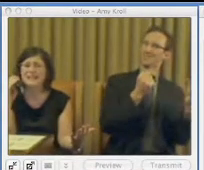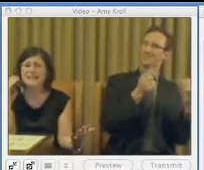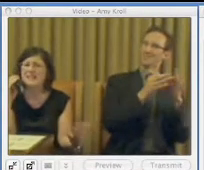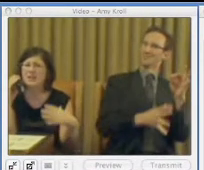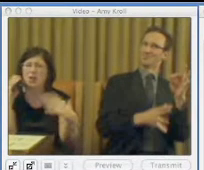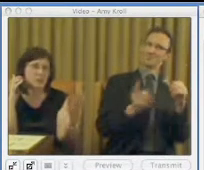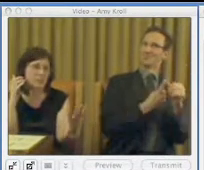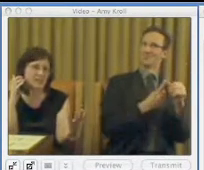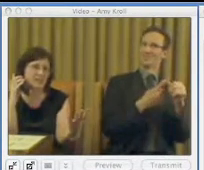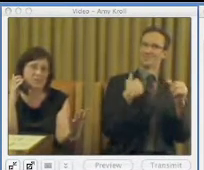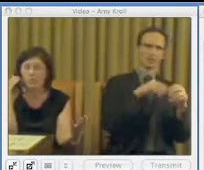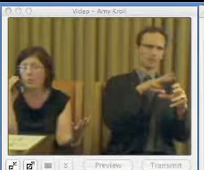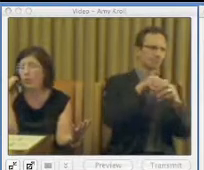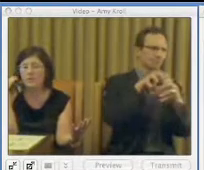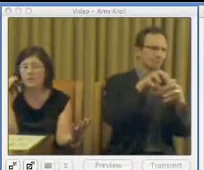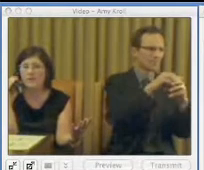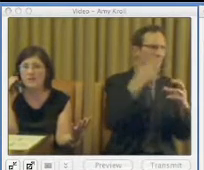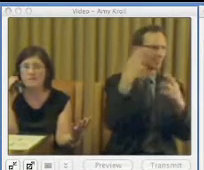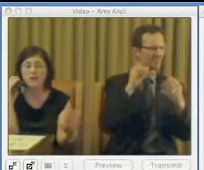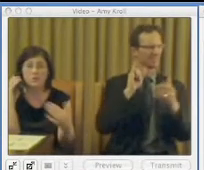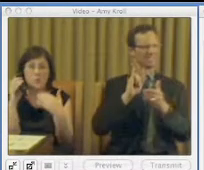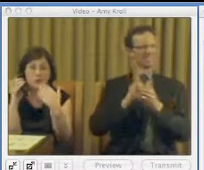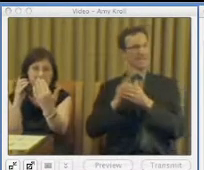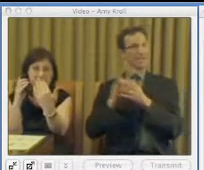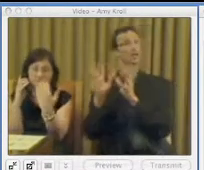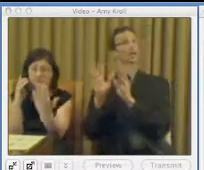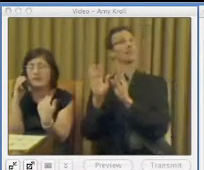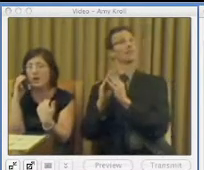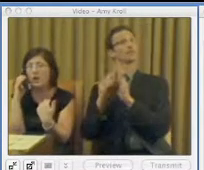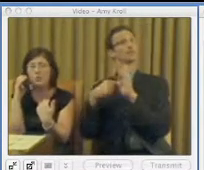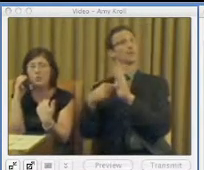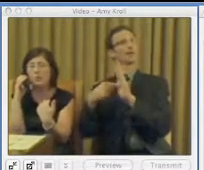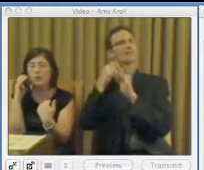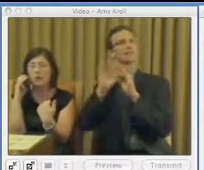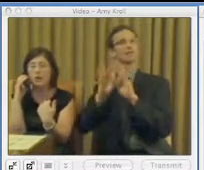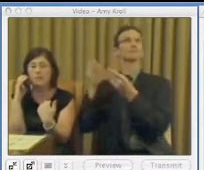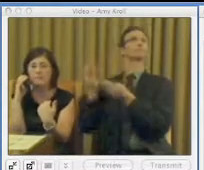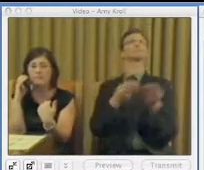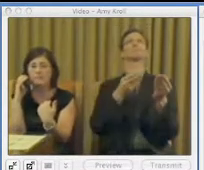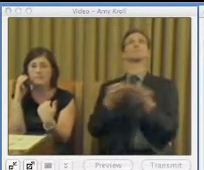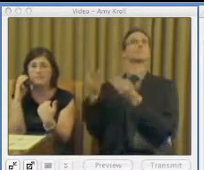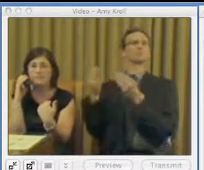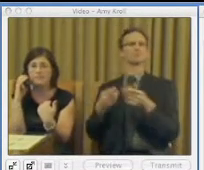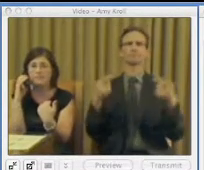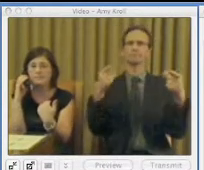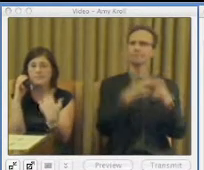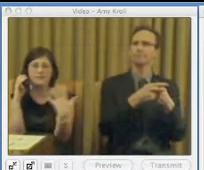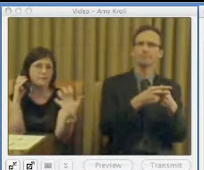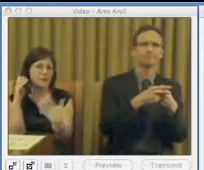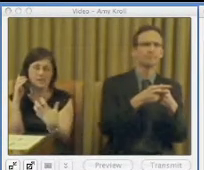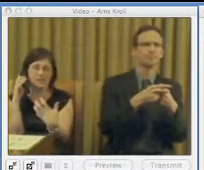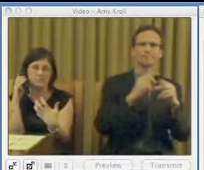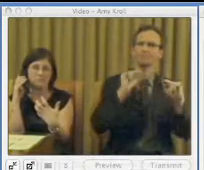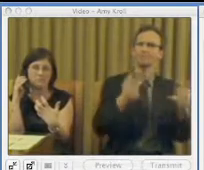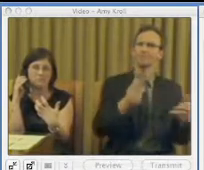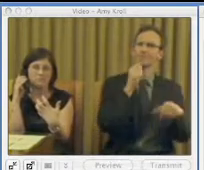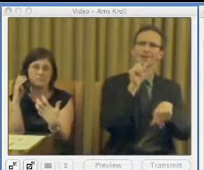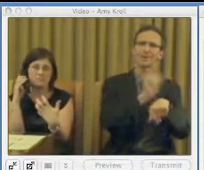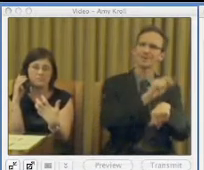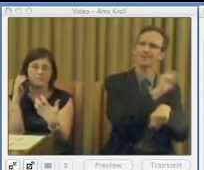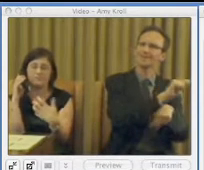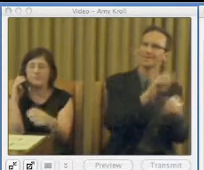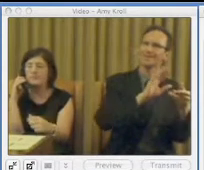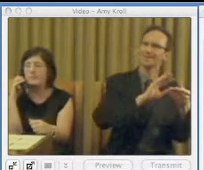ones to say, this conduit metaphor doesn't work for us because we're face-to-face with our clients all the time. It